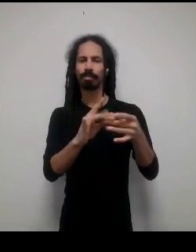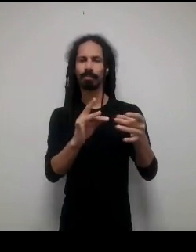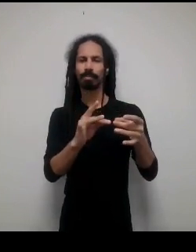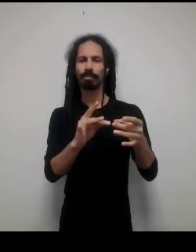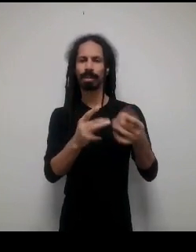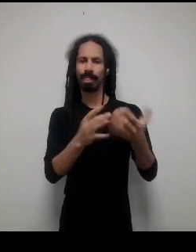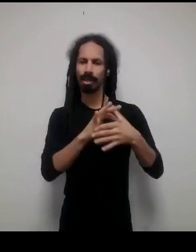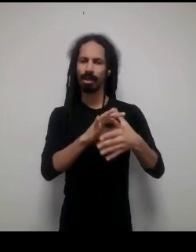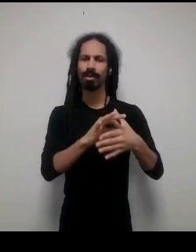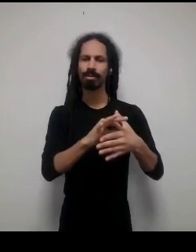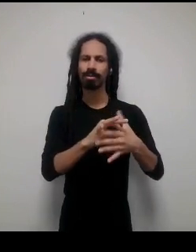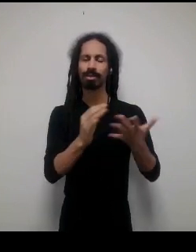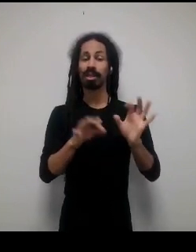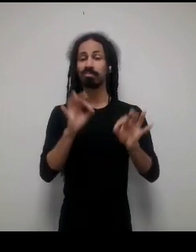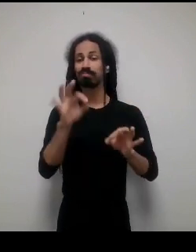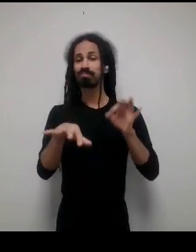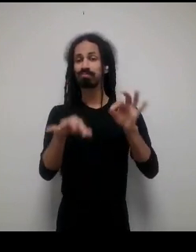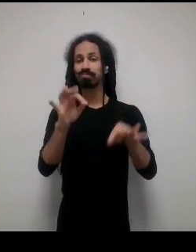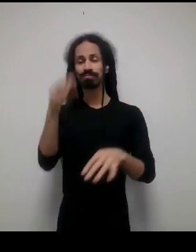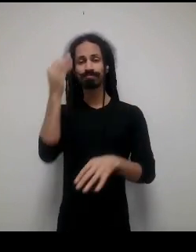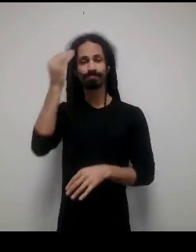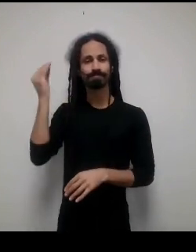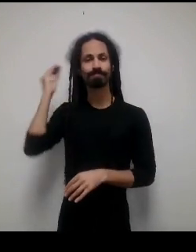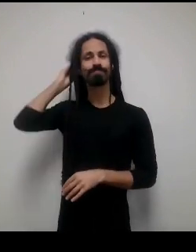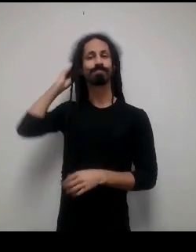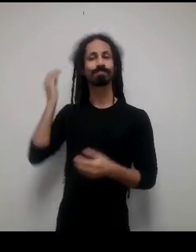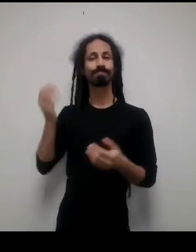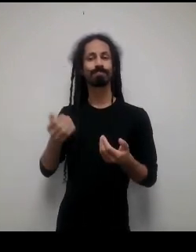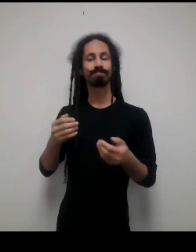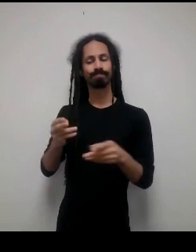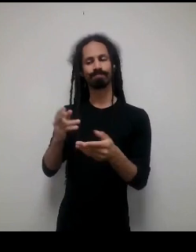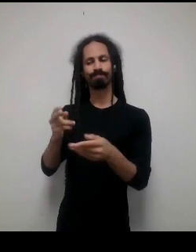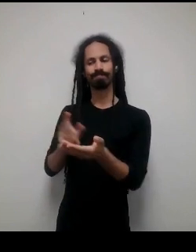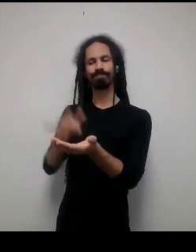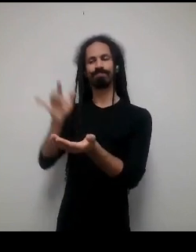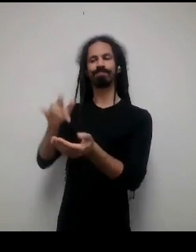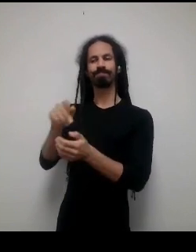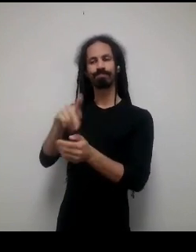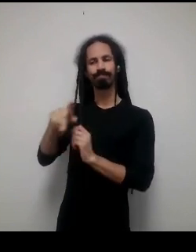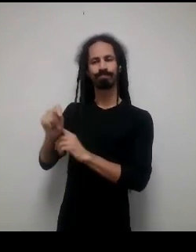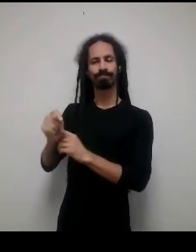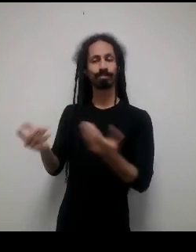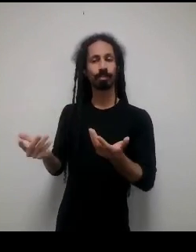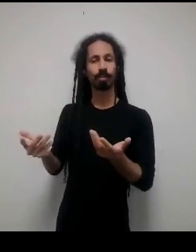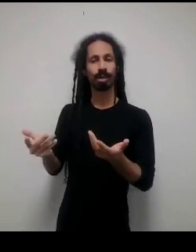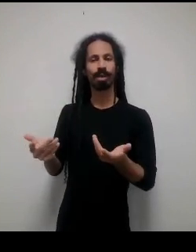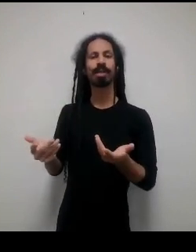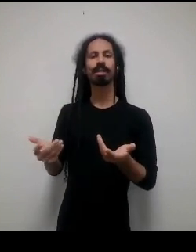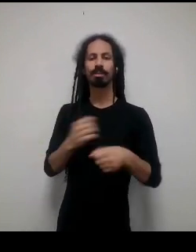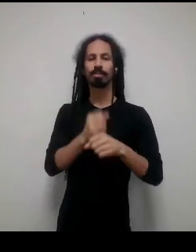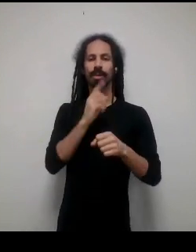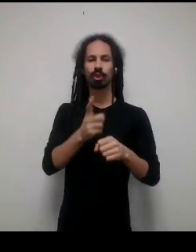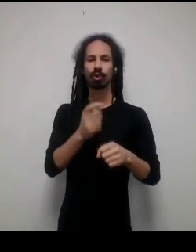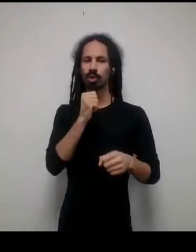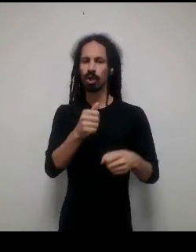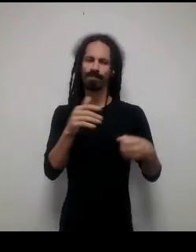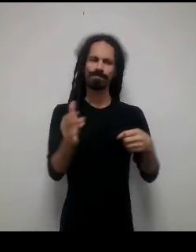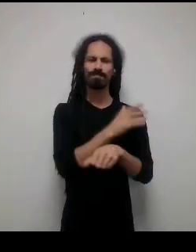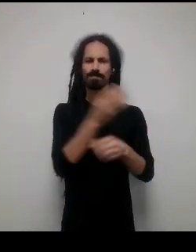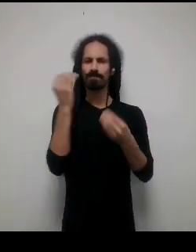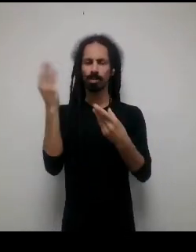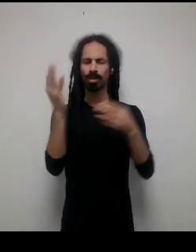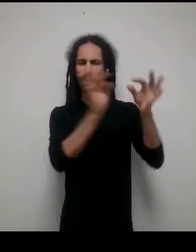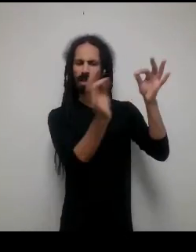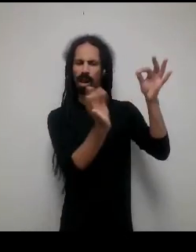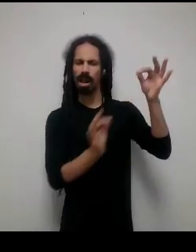Some tips to keep in mind for using PowerPoint slides effectively is to minimize the content on each slide. If you have too much